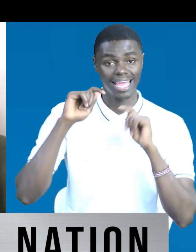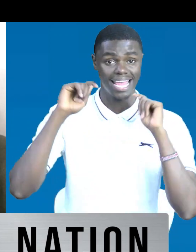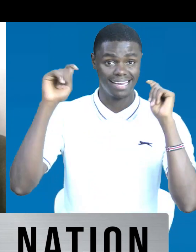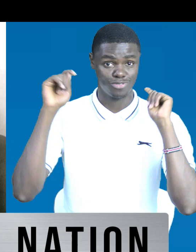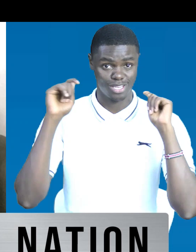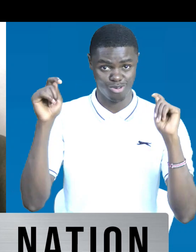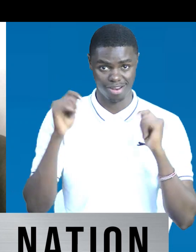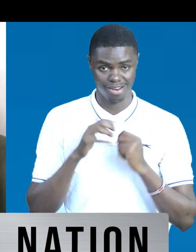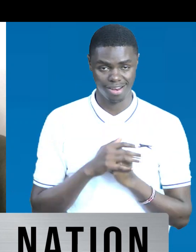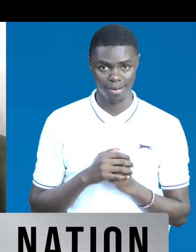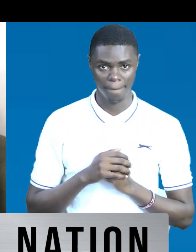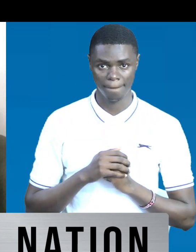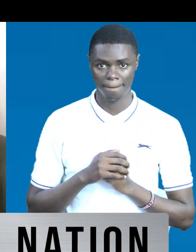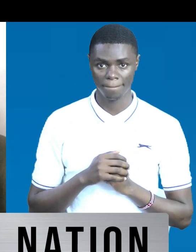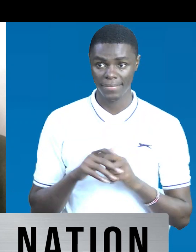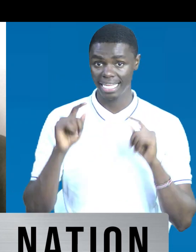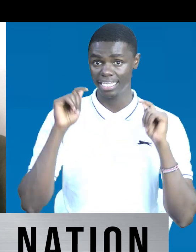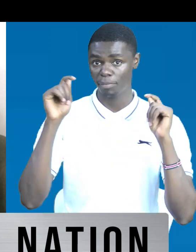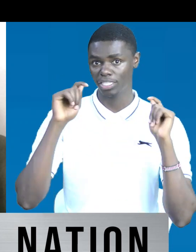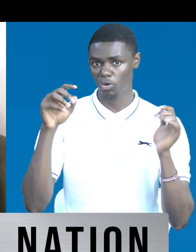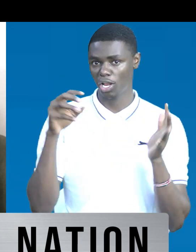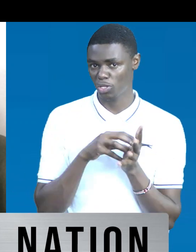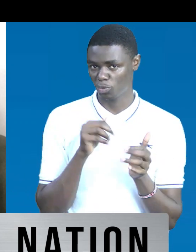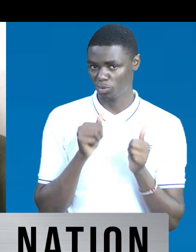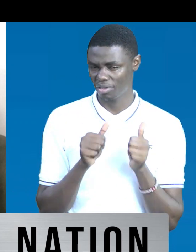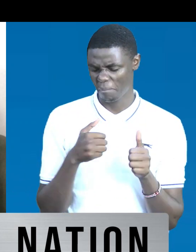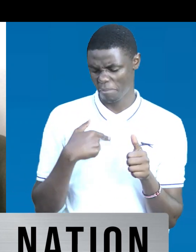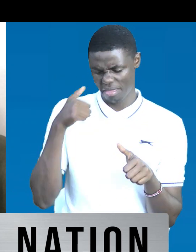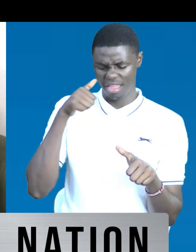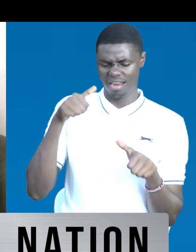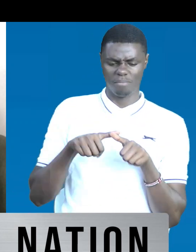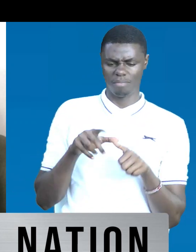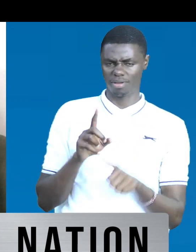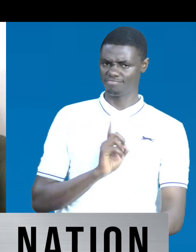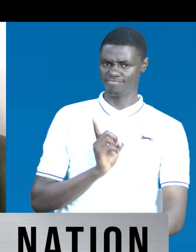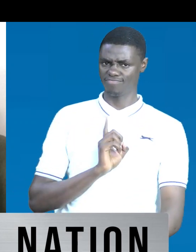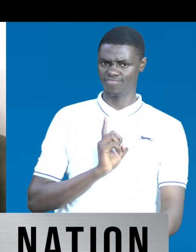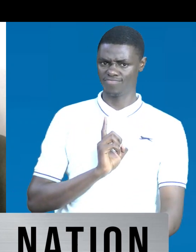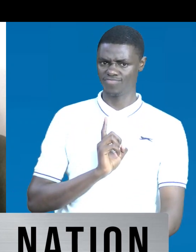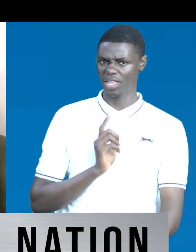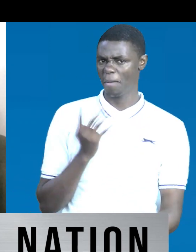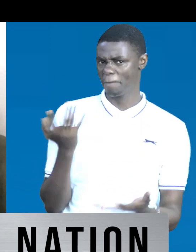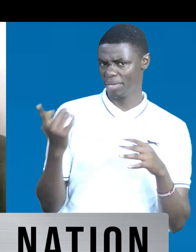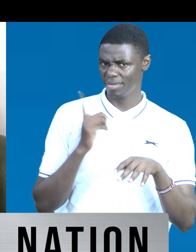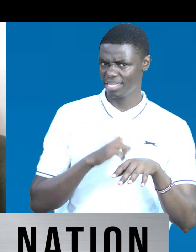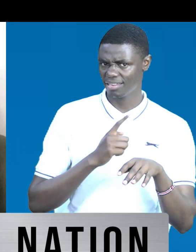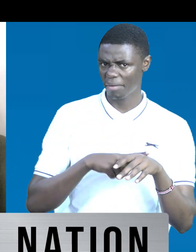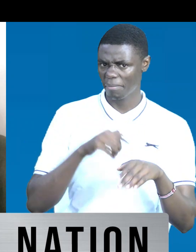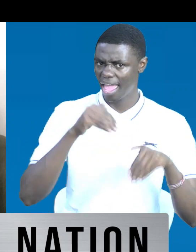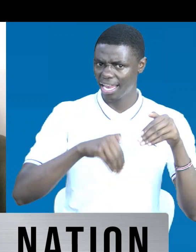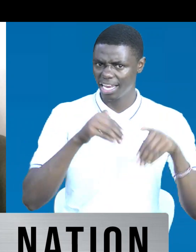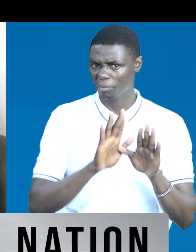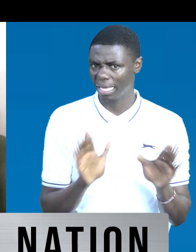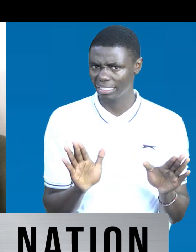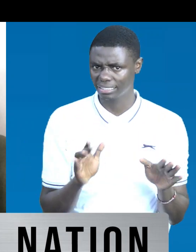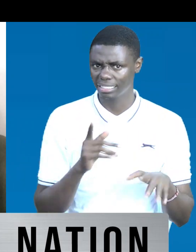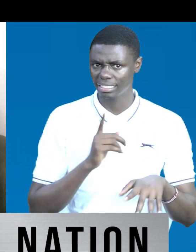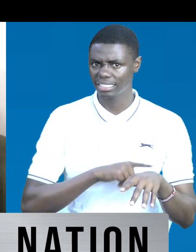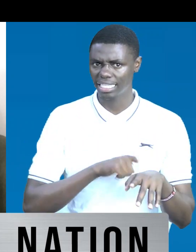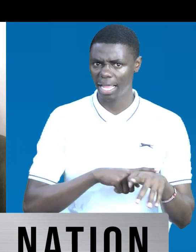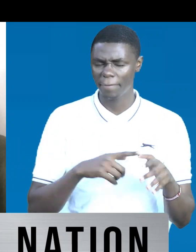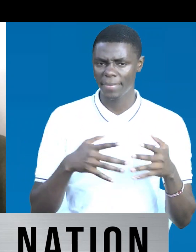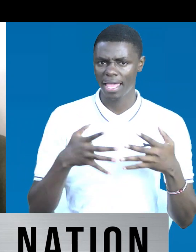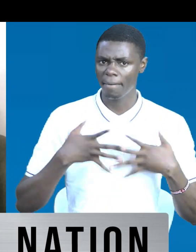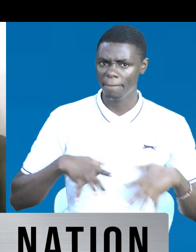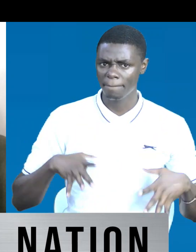Demonstrations, and I mean, in this context, I can't quite remember when, unless during the elections. I don't know when people